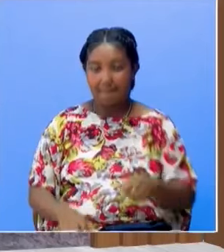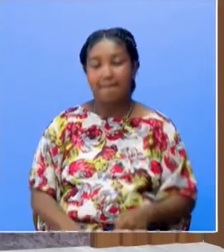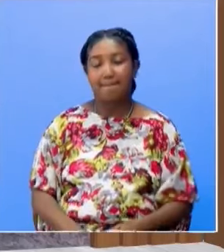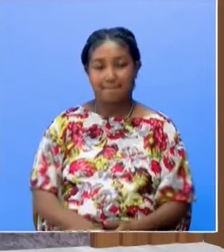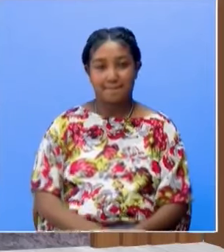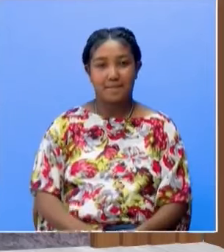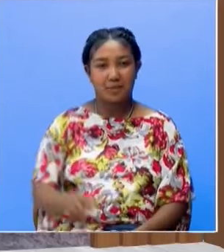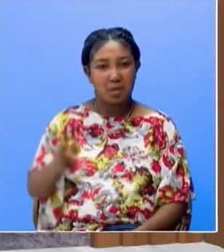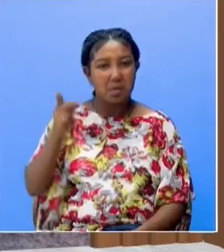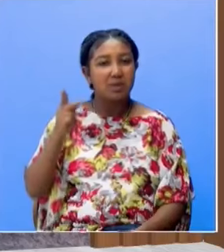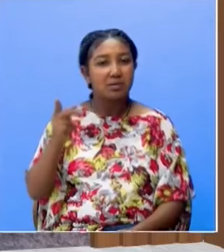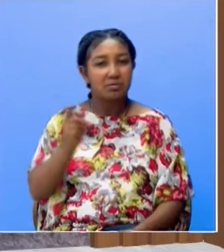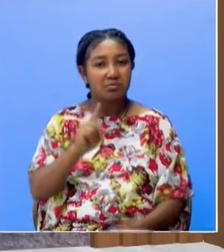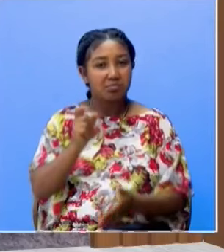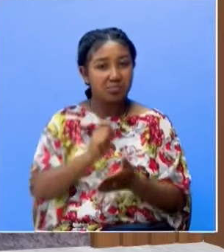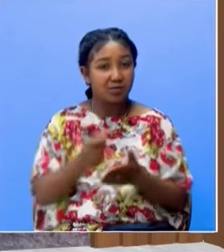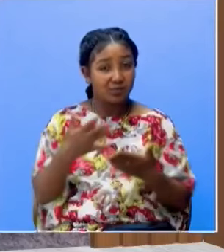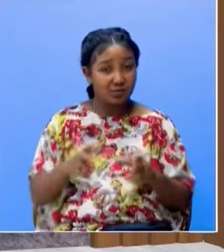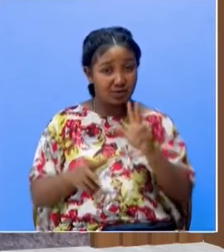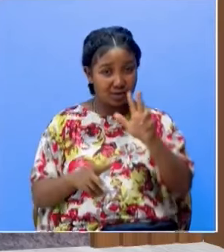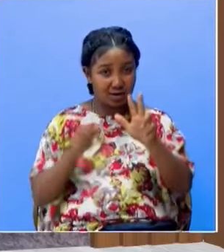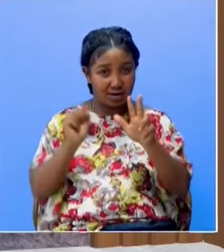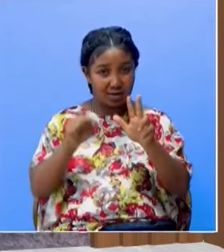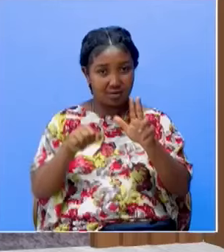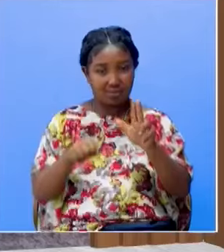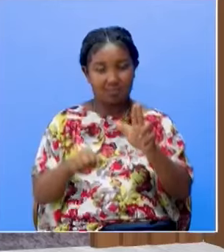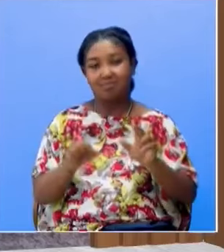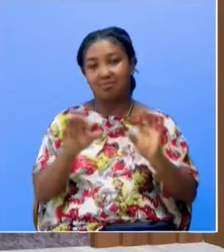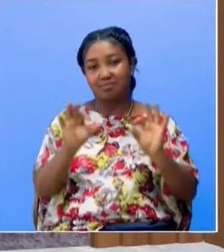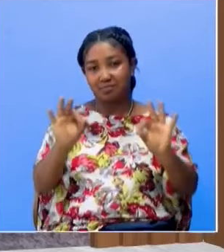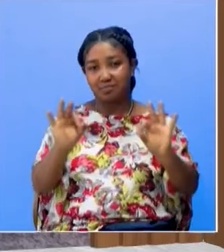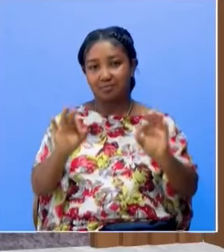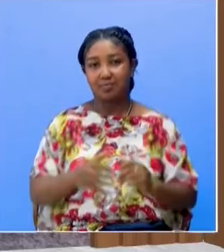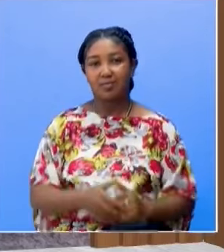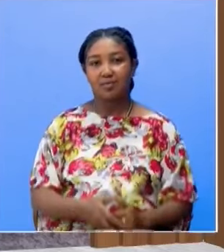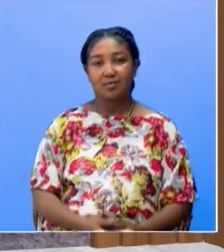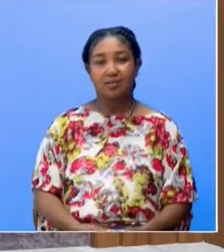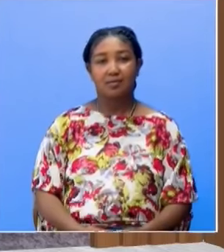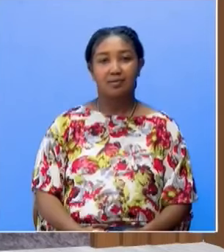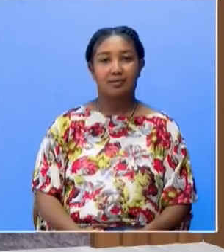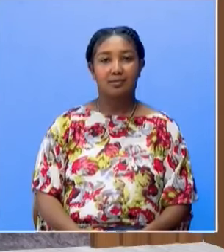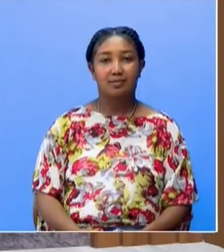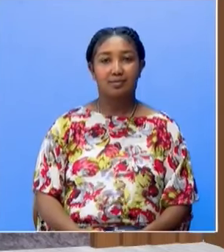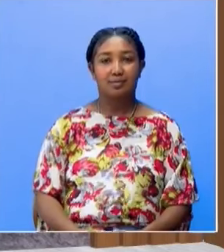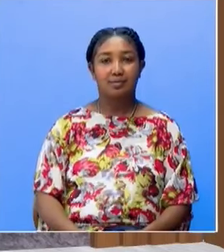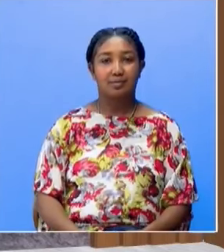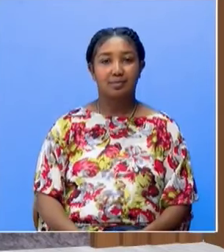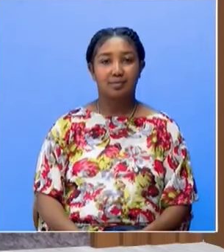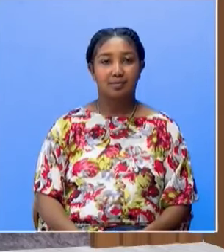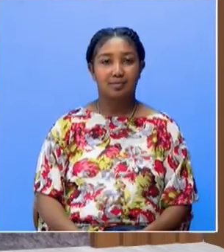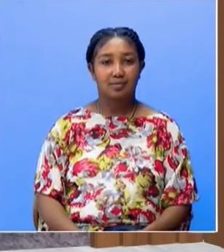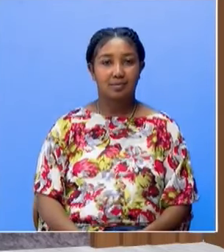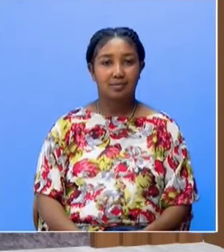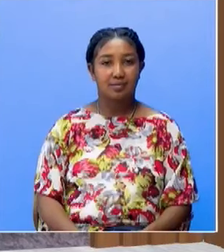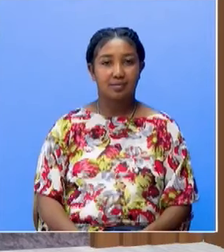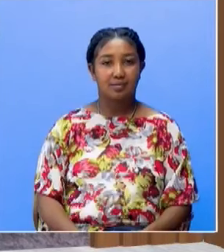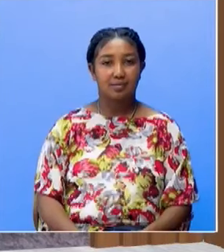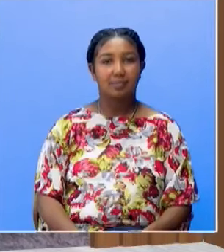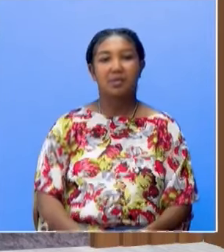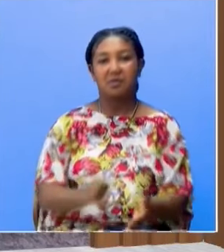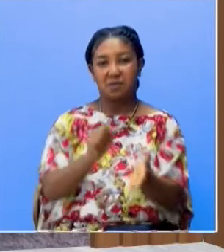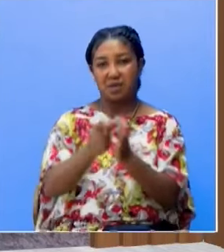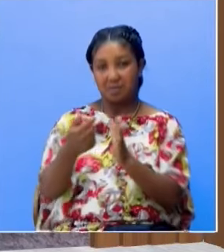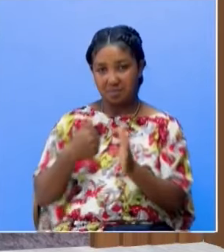the past. Isn't it? Nice. Okay. Tell to your parents what you did. For